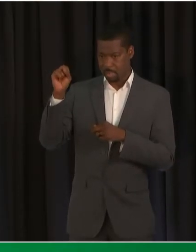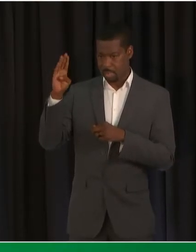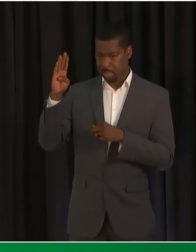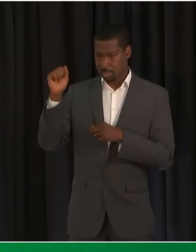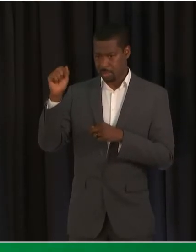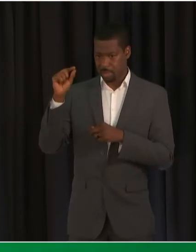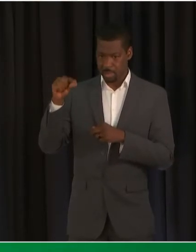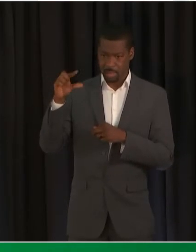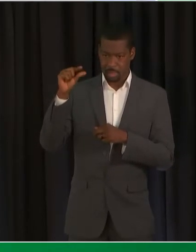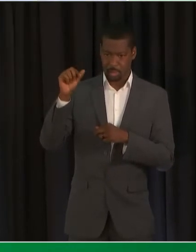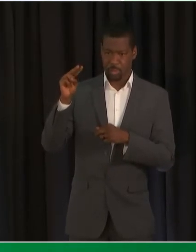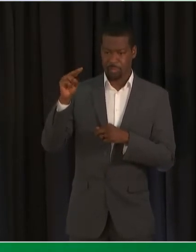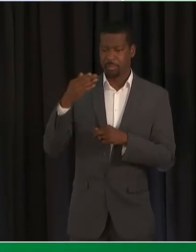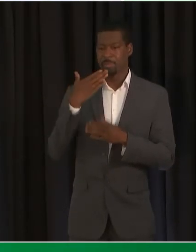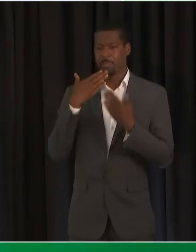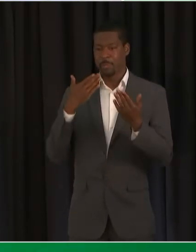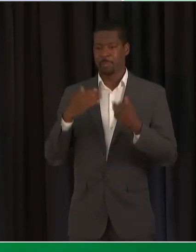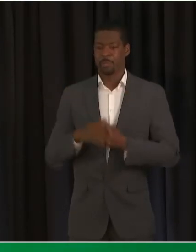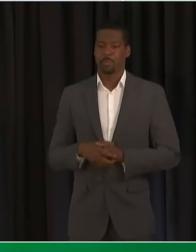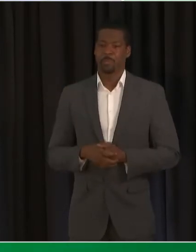roderick.johnson@sba.gov. Thank you.